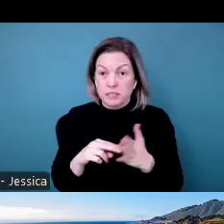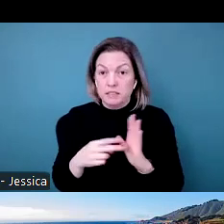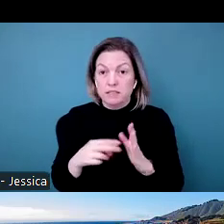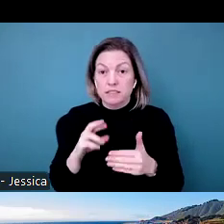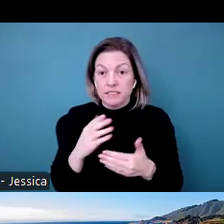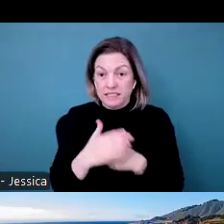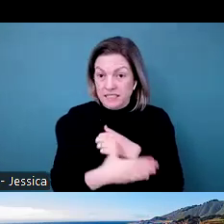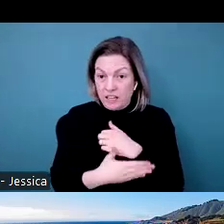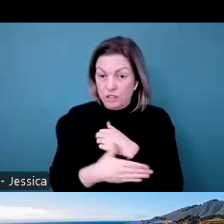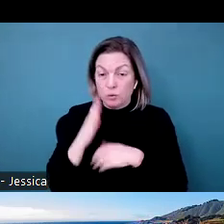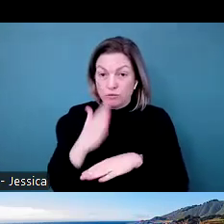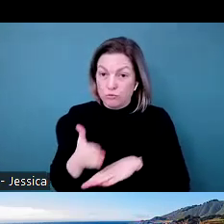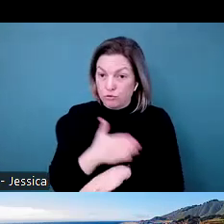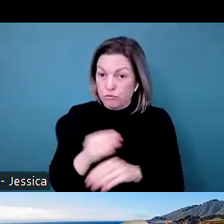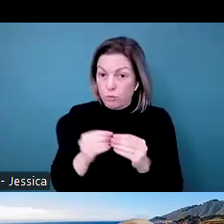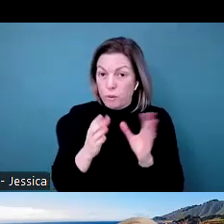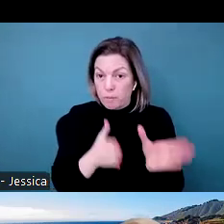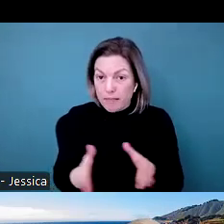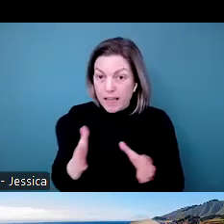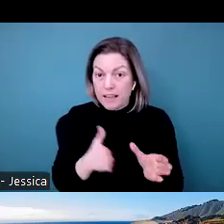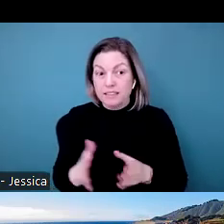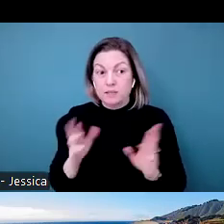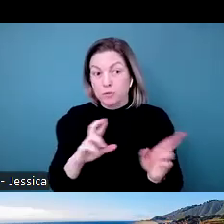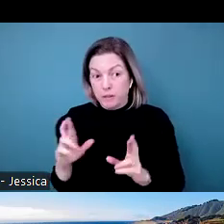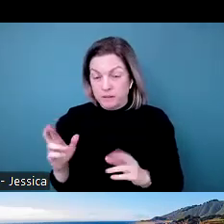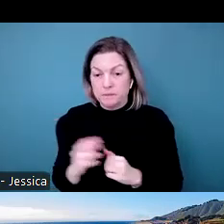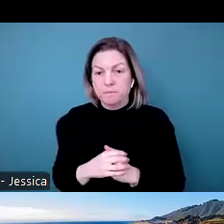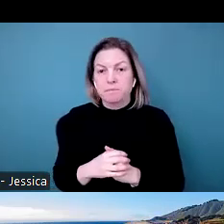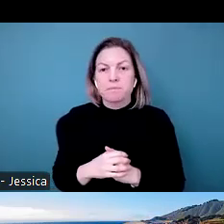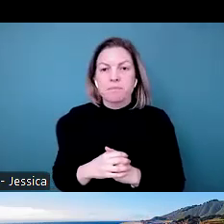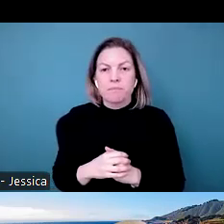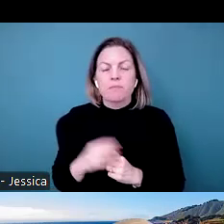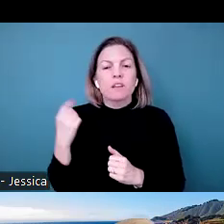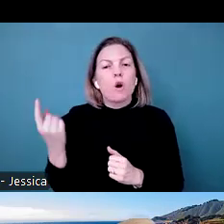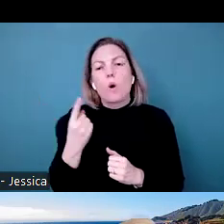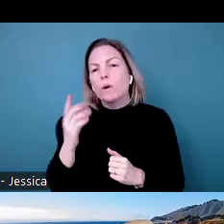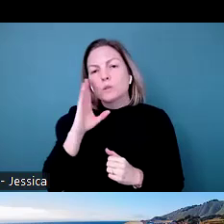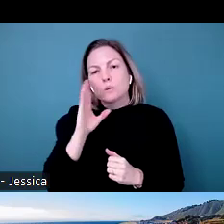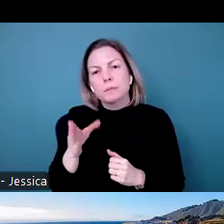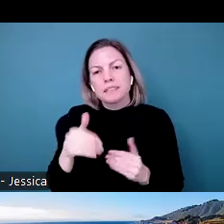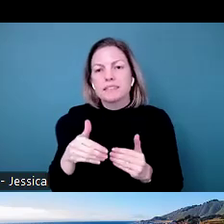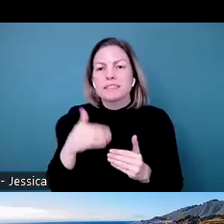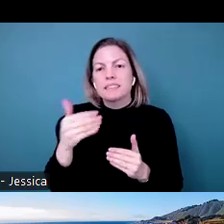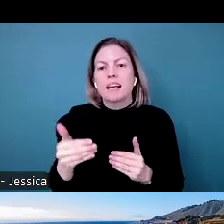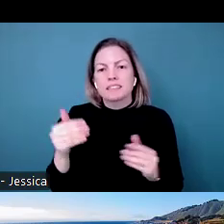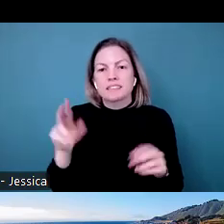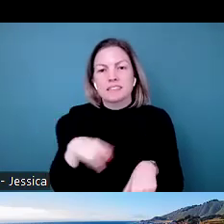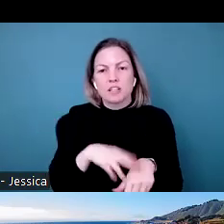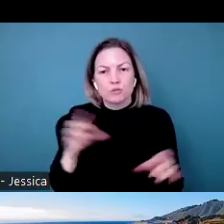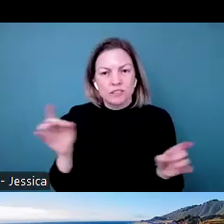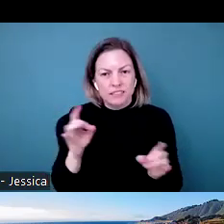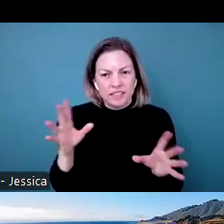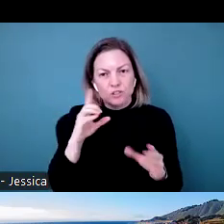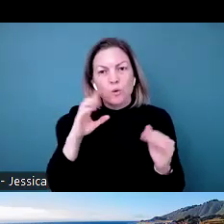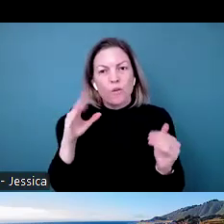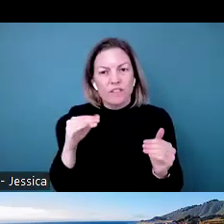doing a better job planning and preparing for what we know. There is always going to be the next natural disaster. And so hopefully we're going to